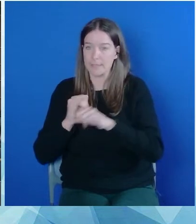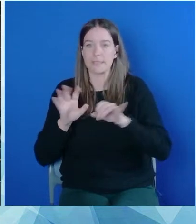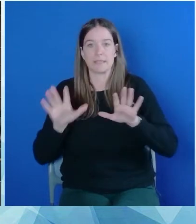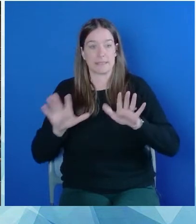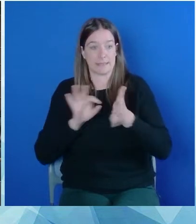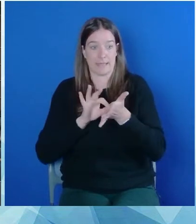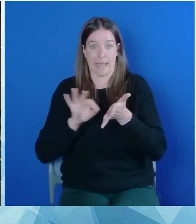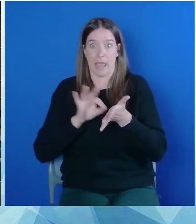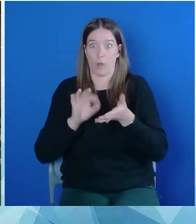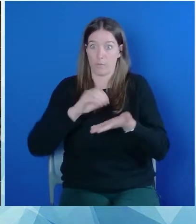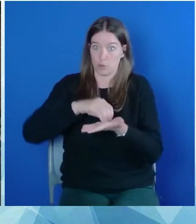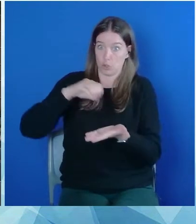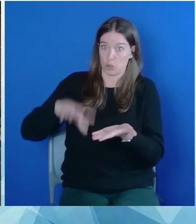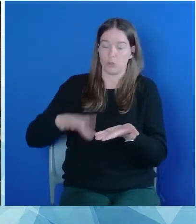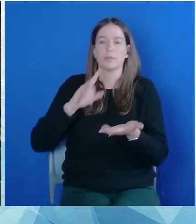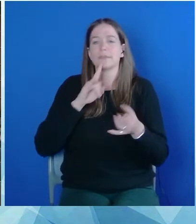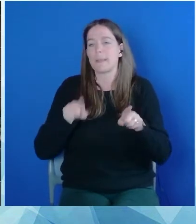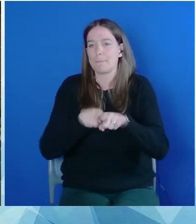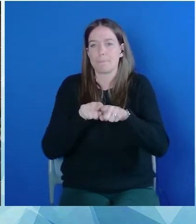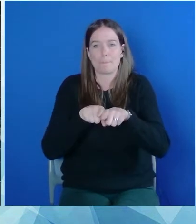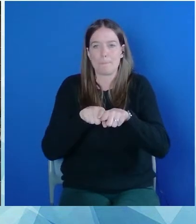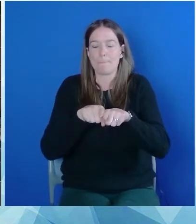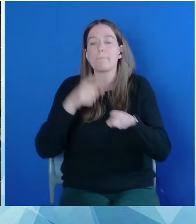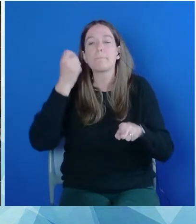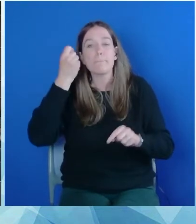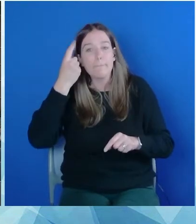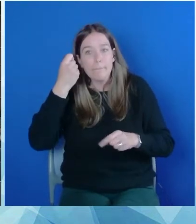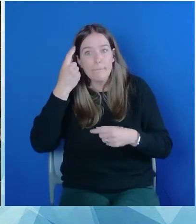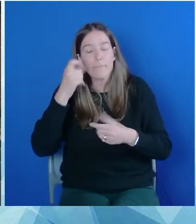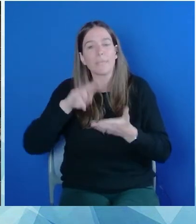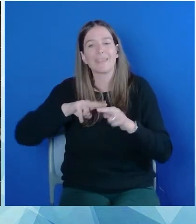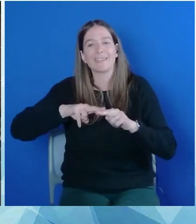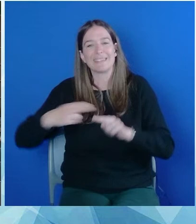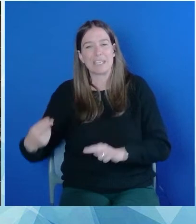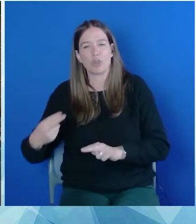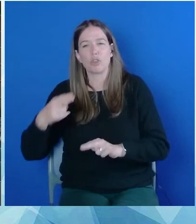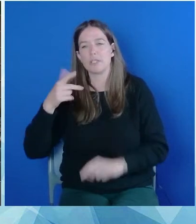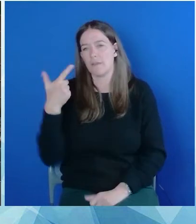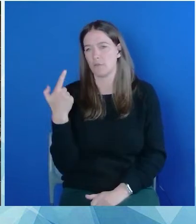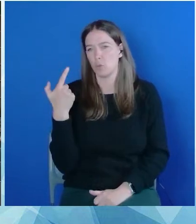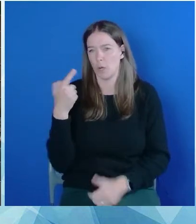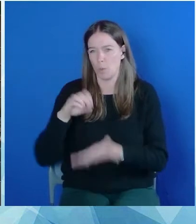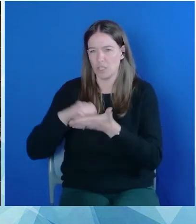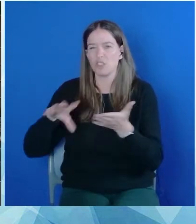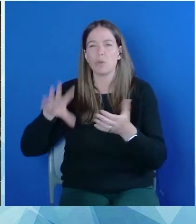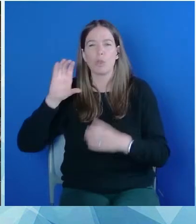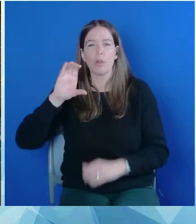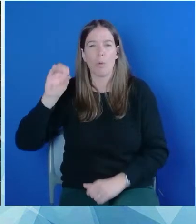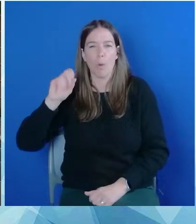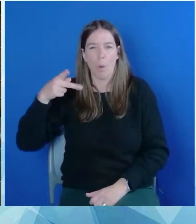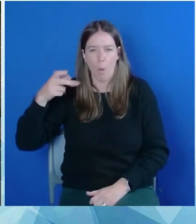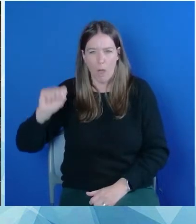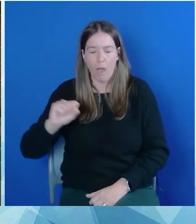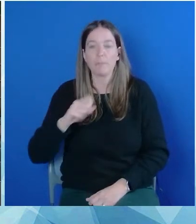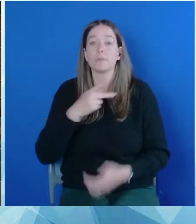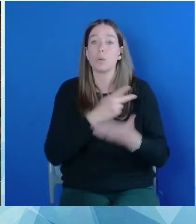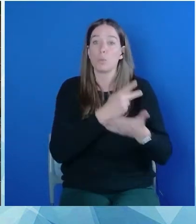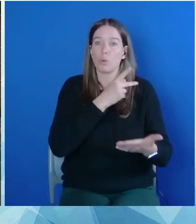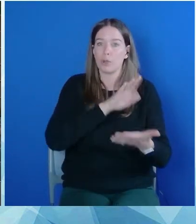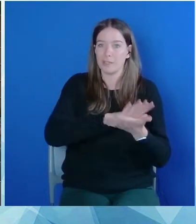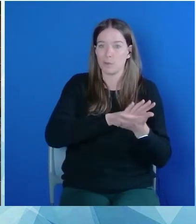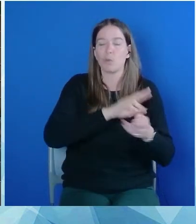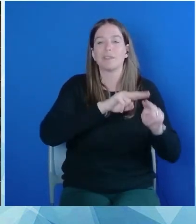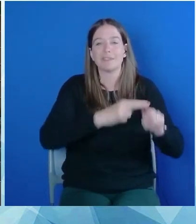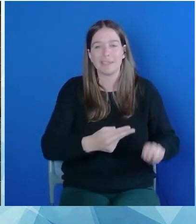same. However, there were decreases of 21 in the cooperatives, 23 in preschool, and 15 in the birth to